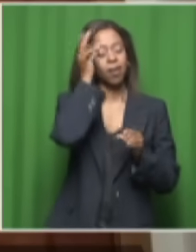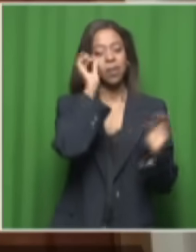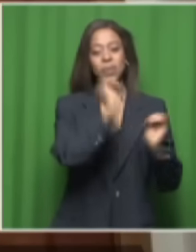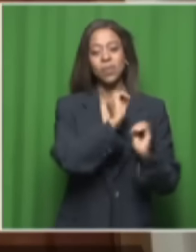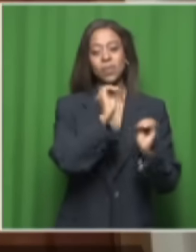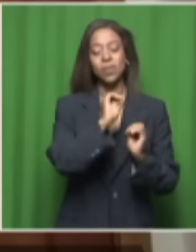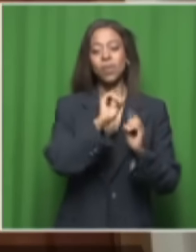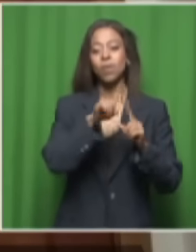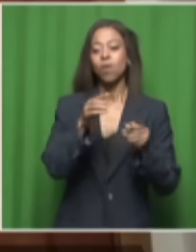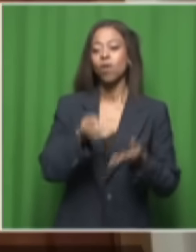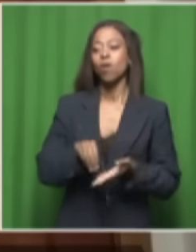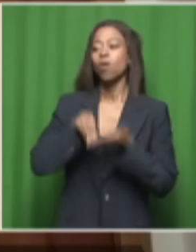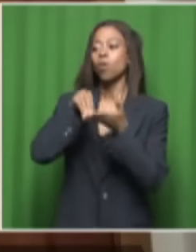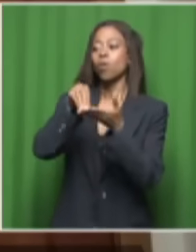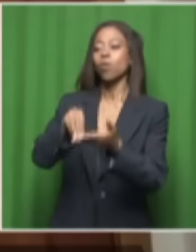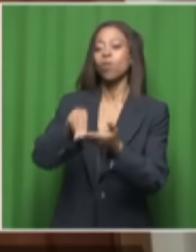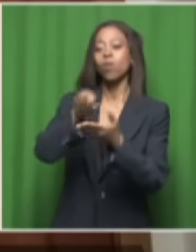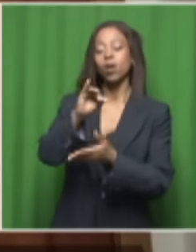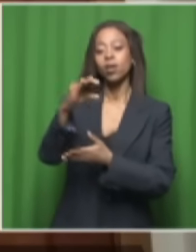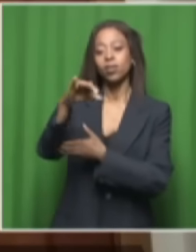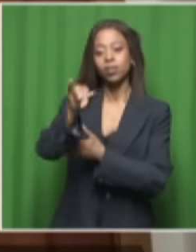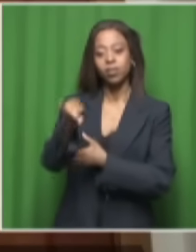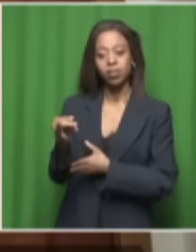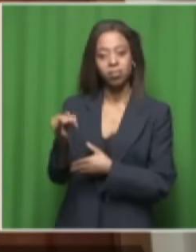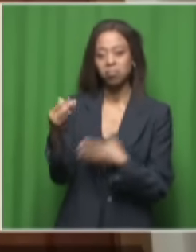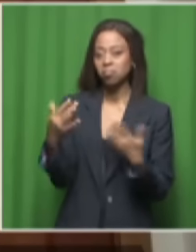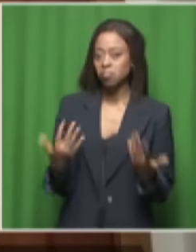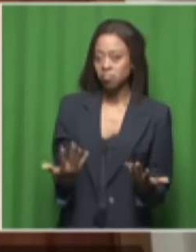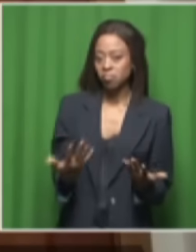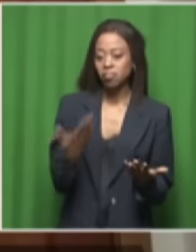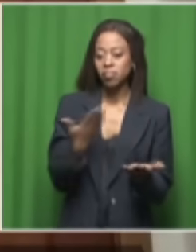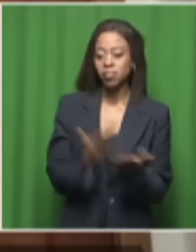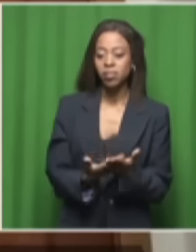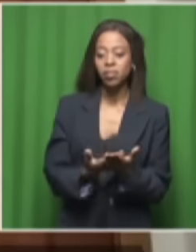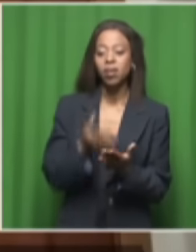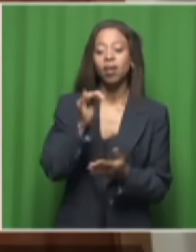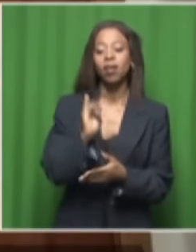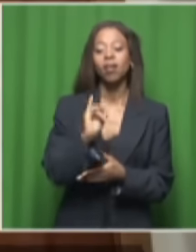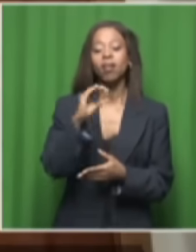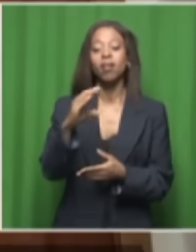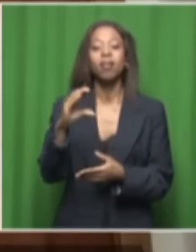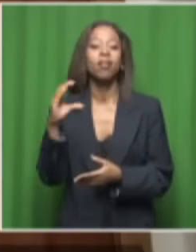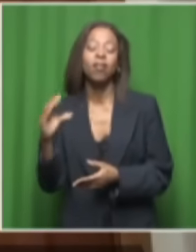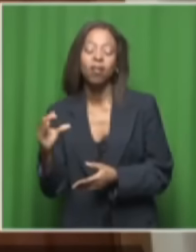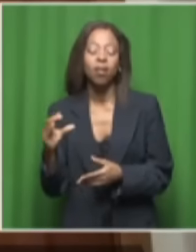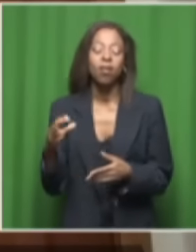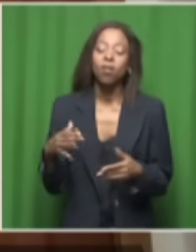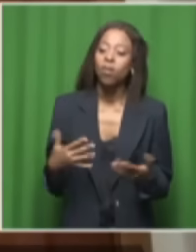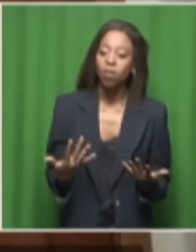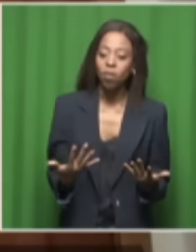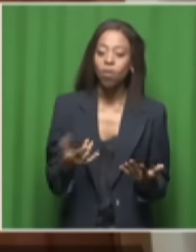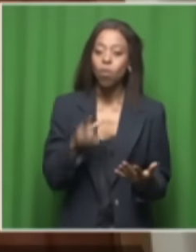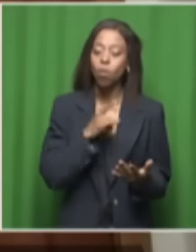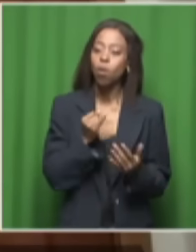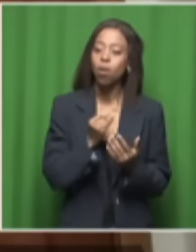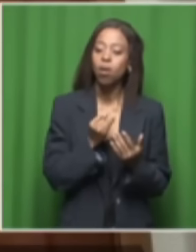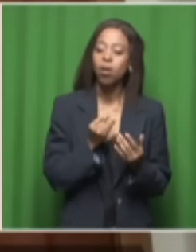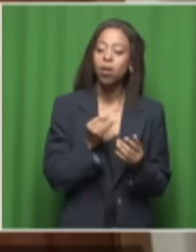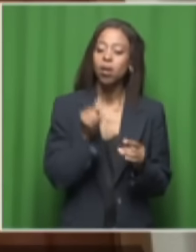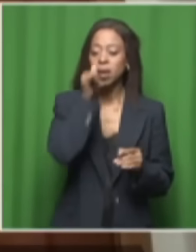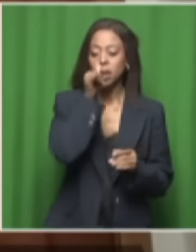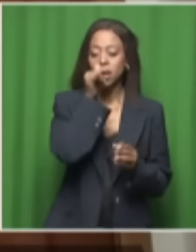the ICJ. Certainly, leaders of Hamas can be hauled in front of the ICC for their individual crimes.